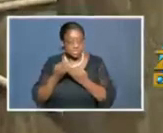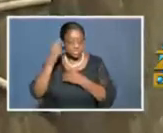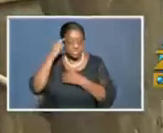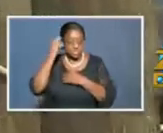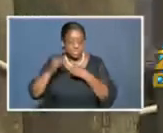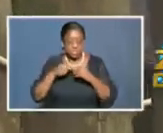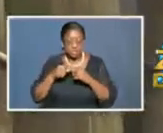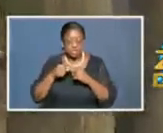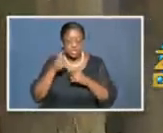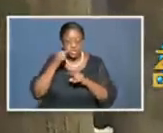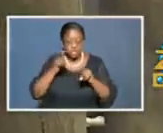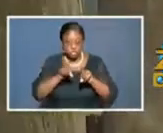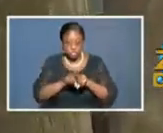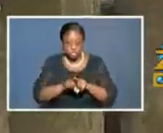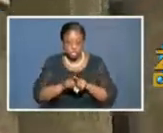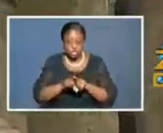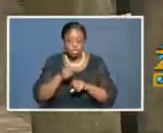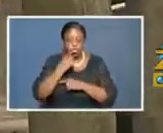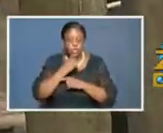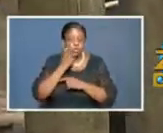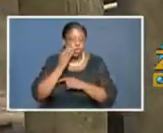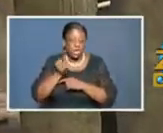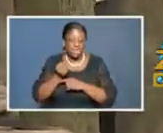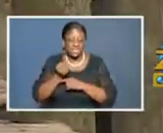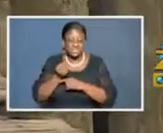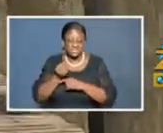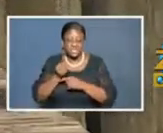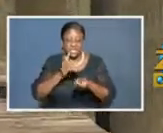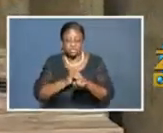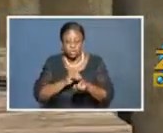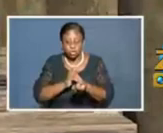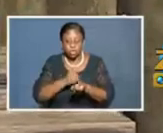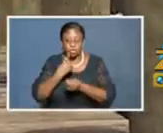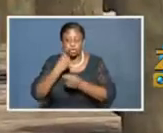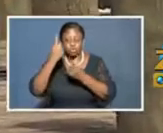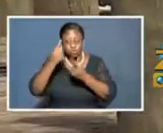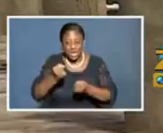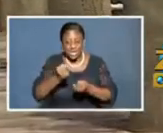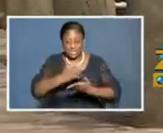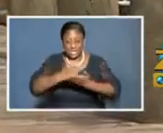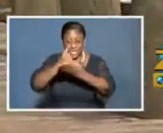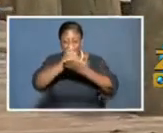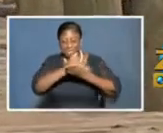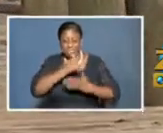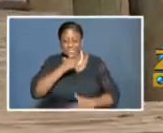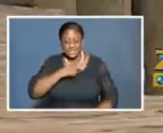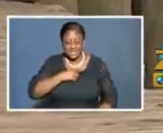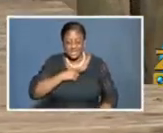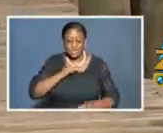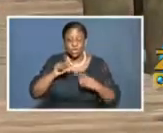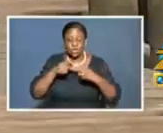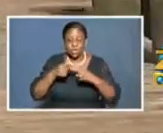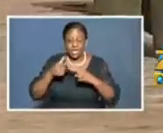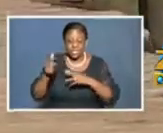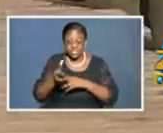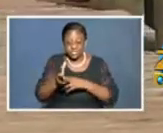victim's daughter, believed to be a physician, was among those scrambling to rescue the Pennsylvania resident when she was attacked by a bull